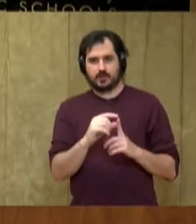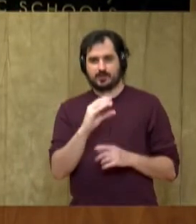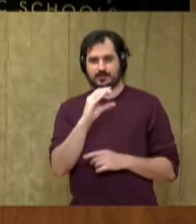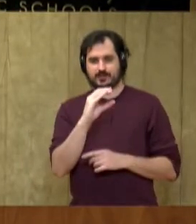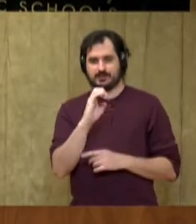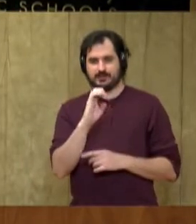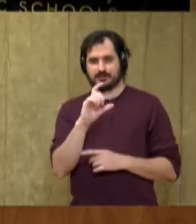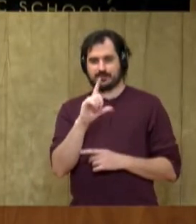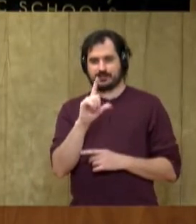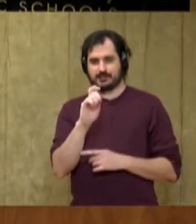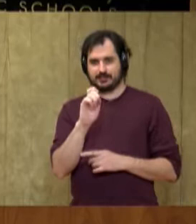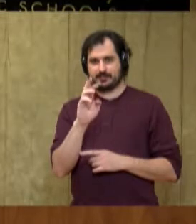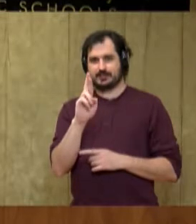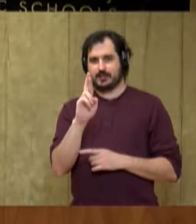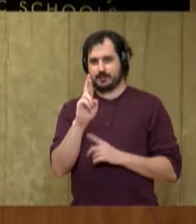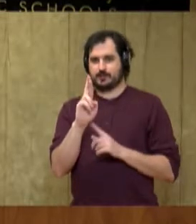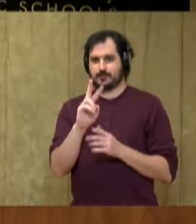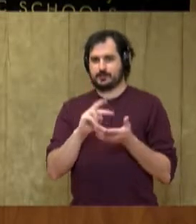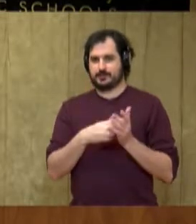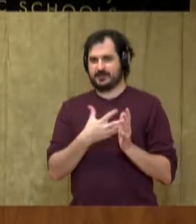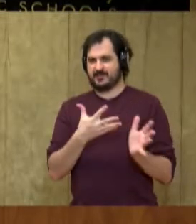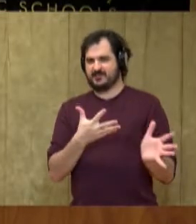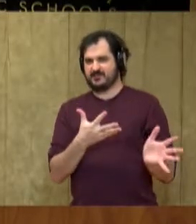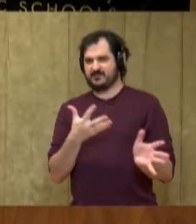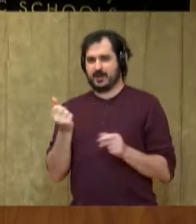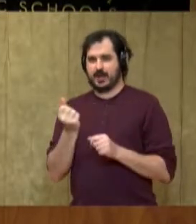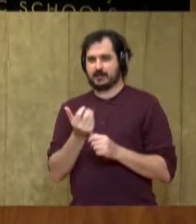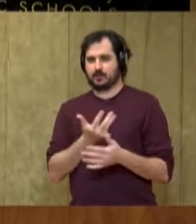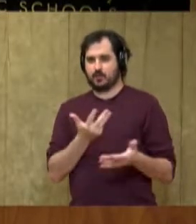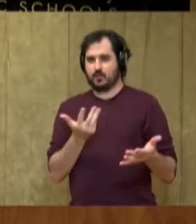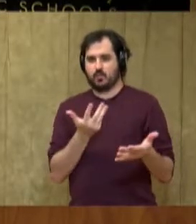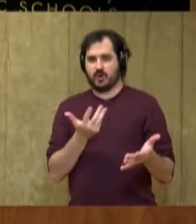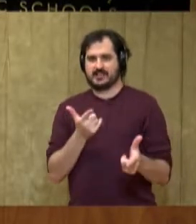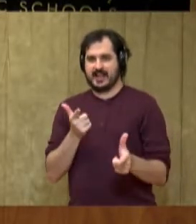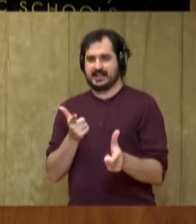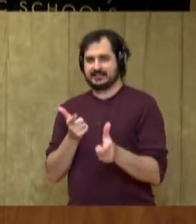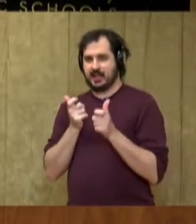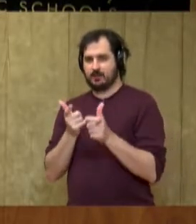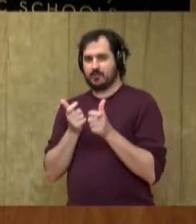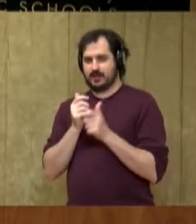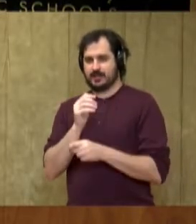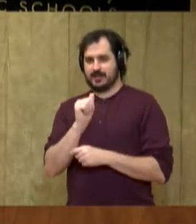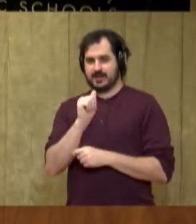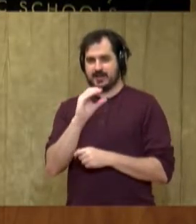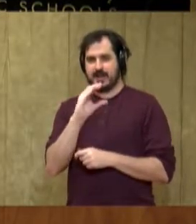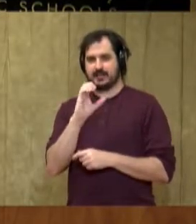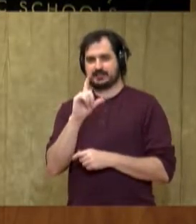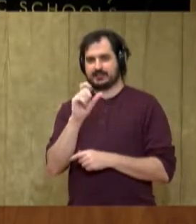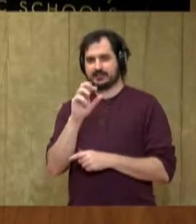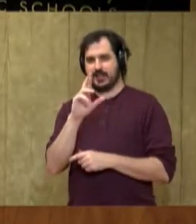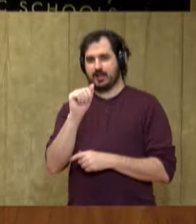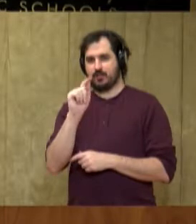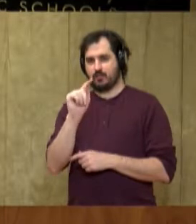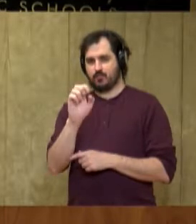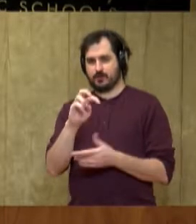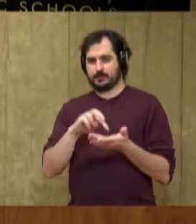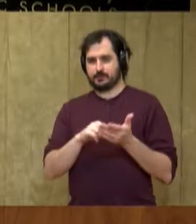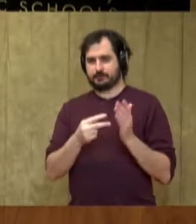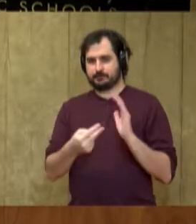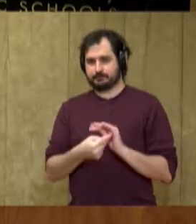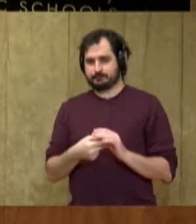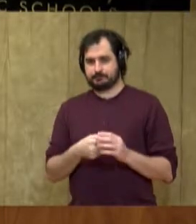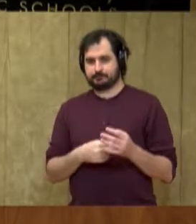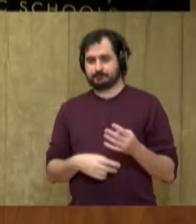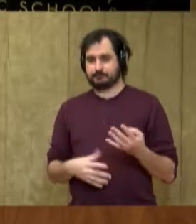means fast, what does accelerate mean? Here are our choices: to increase